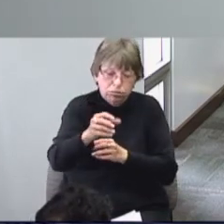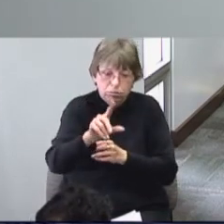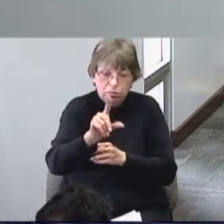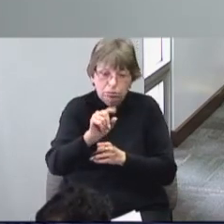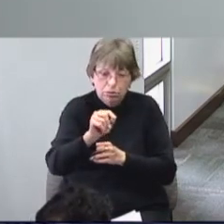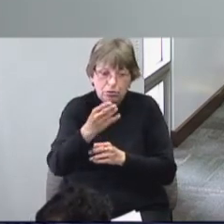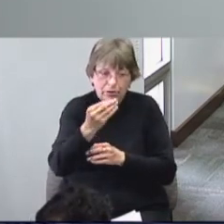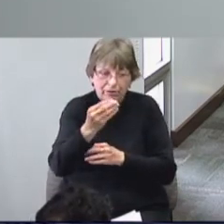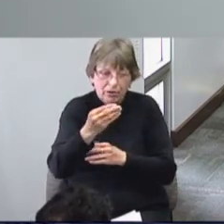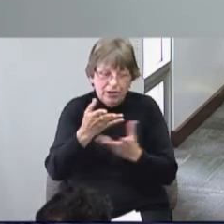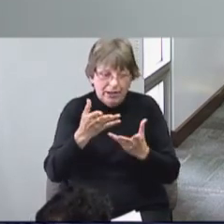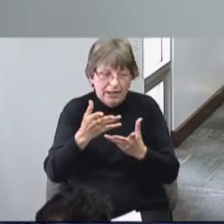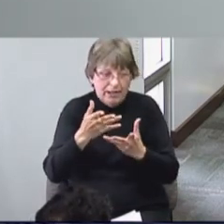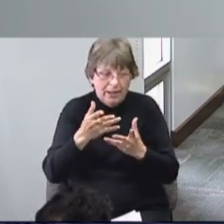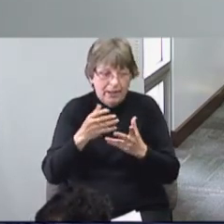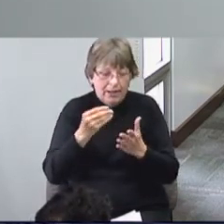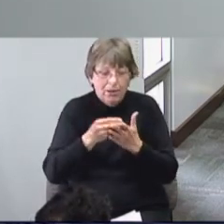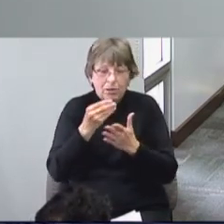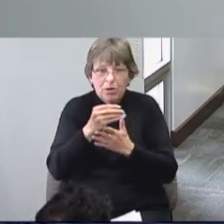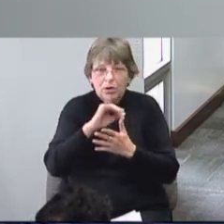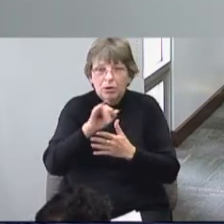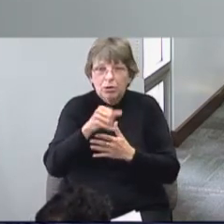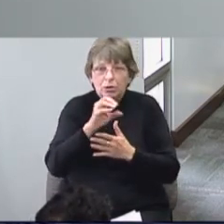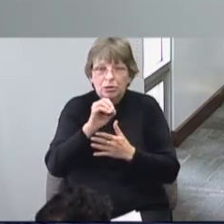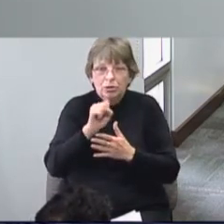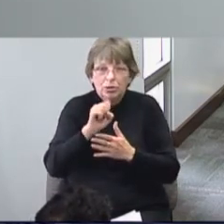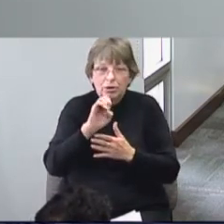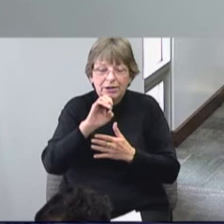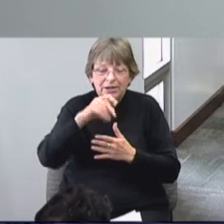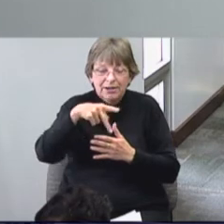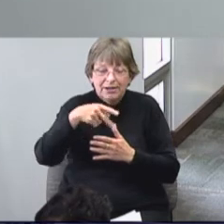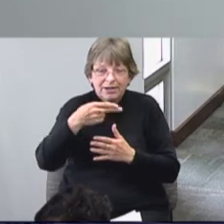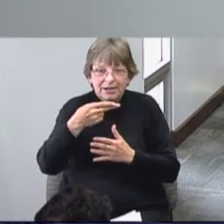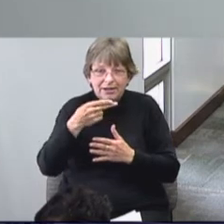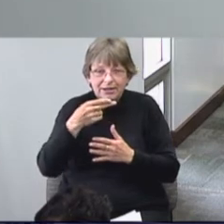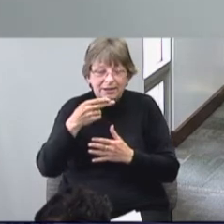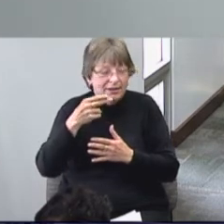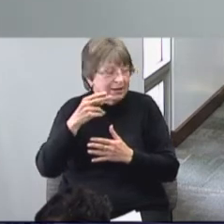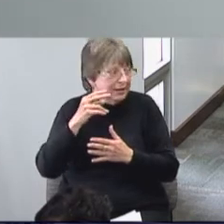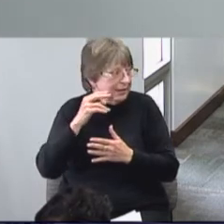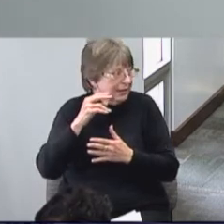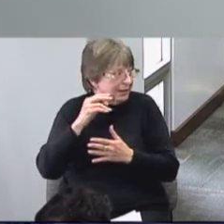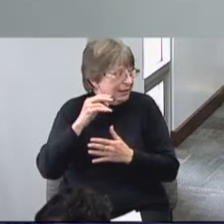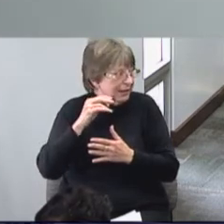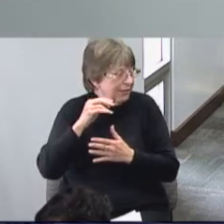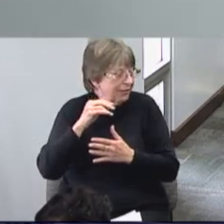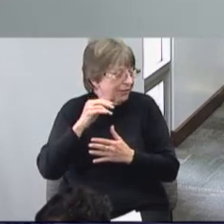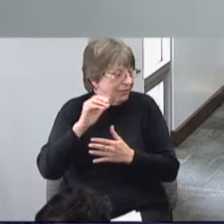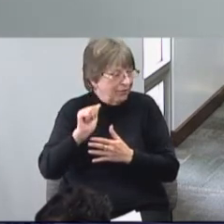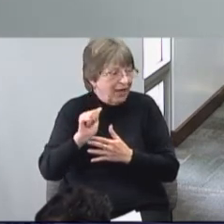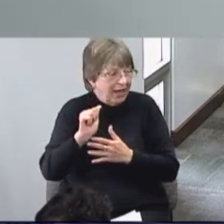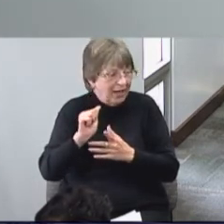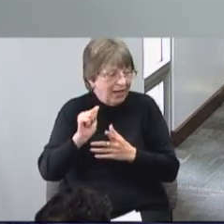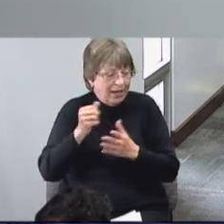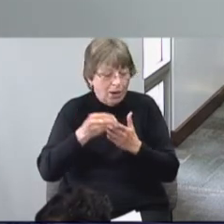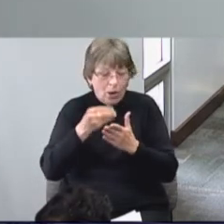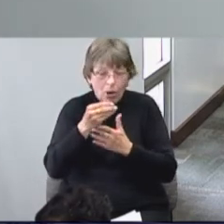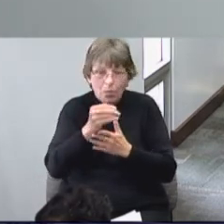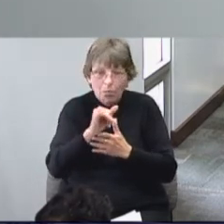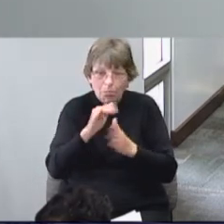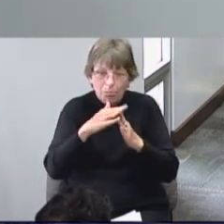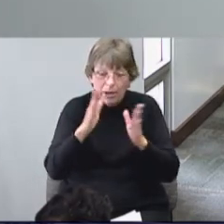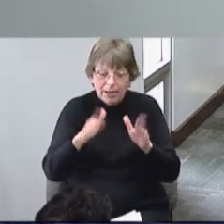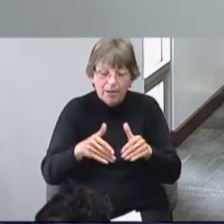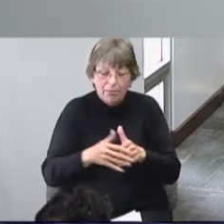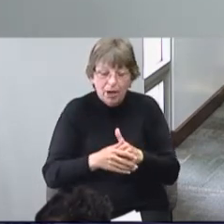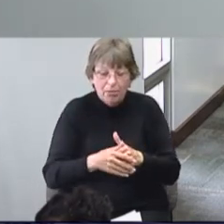Joshua Joseph, and the city at some point in time during those discussions with the bank that was holding the note, as